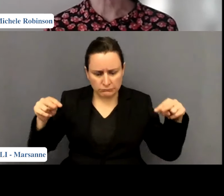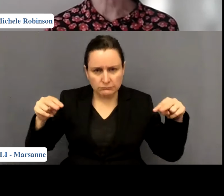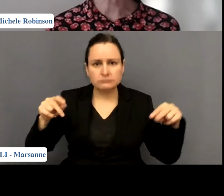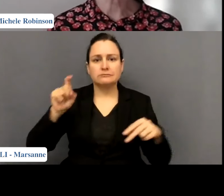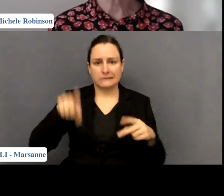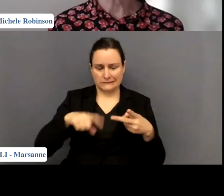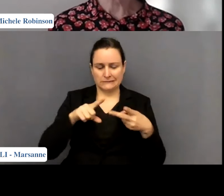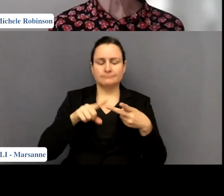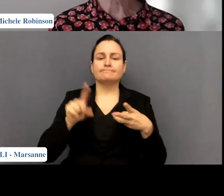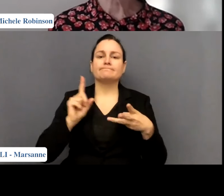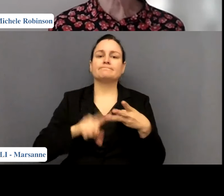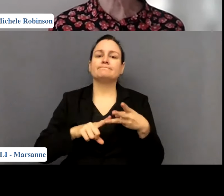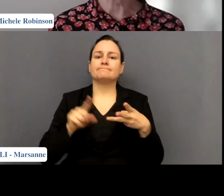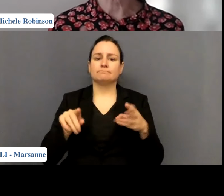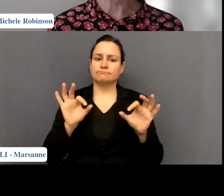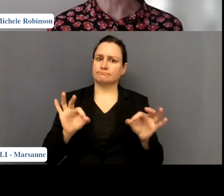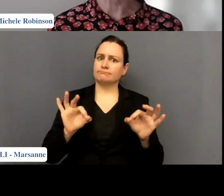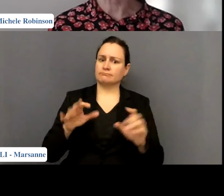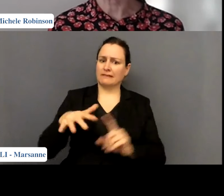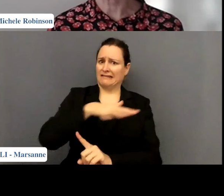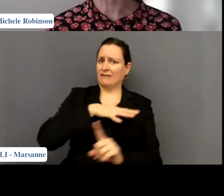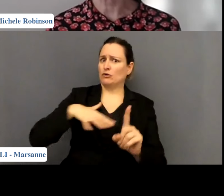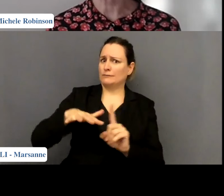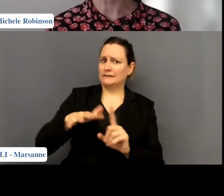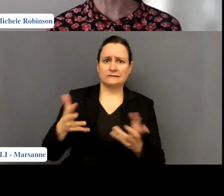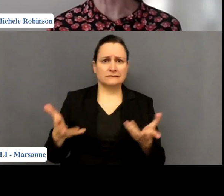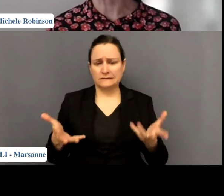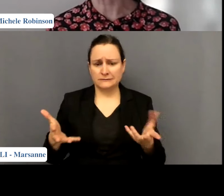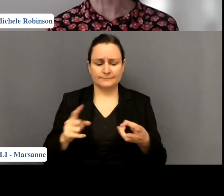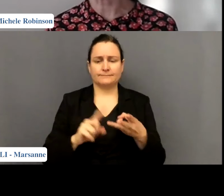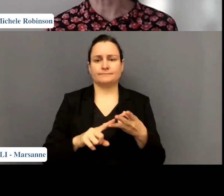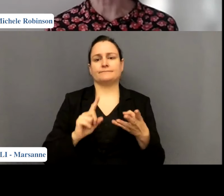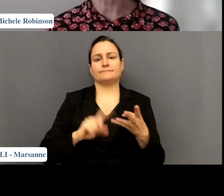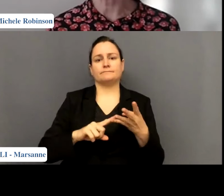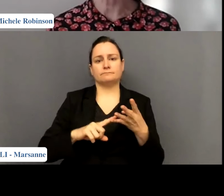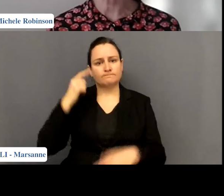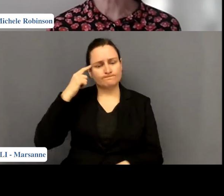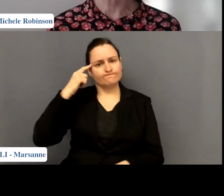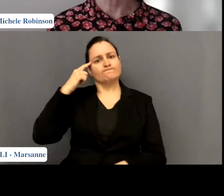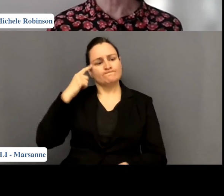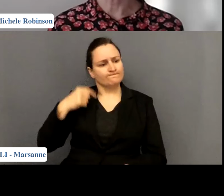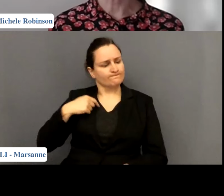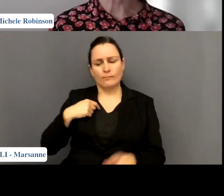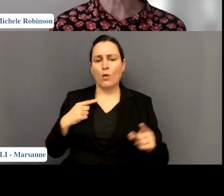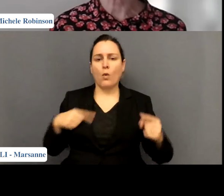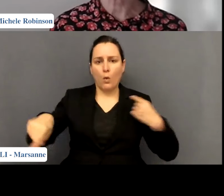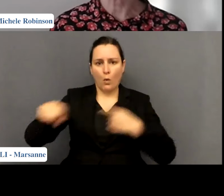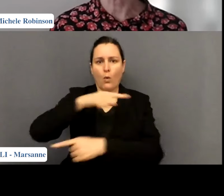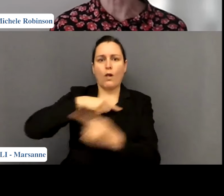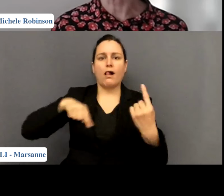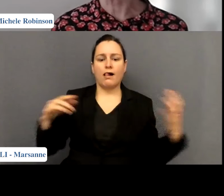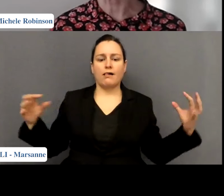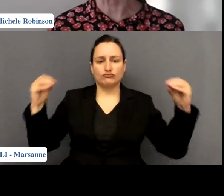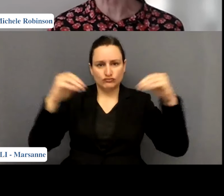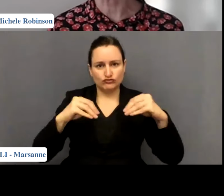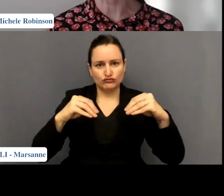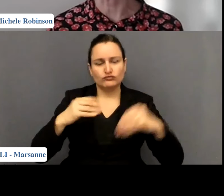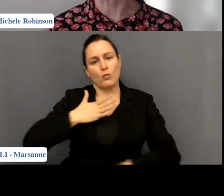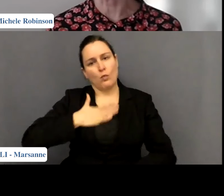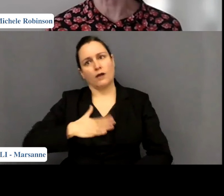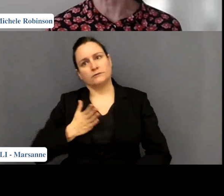authorising environment, practices, partnerships and decision-making processes that are all shared by partners, and a belief in change and a